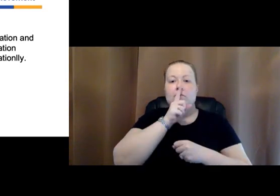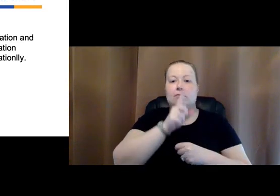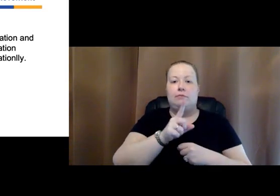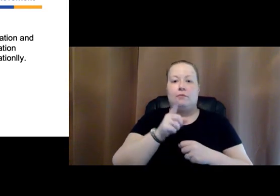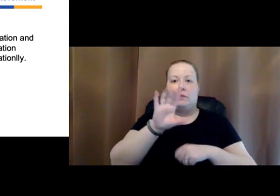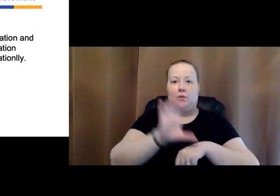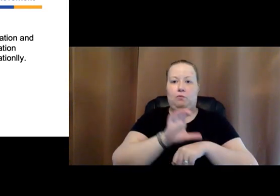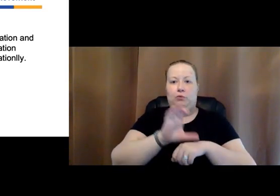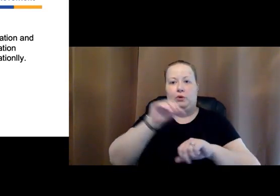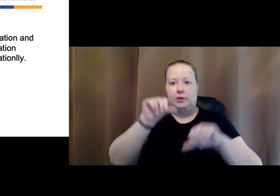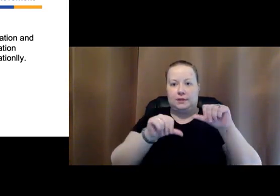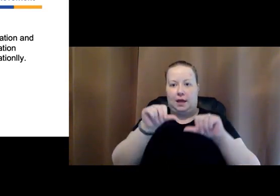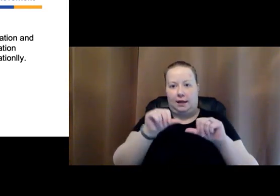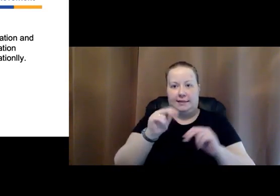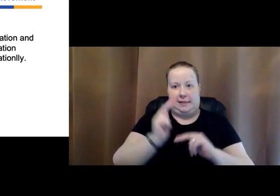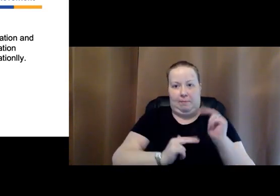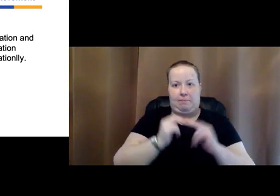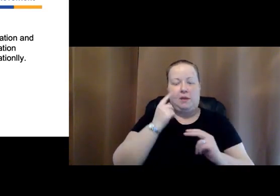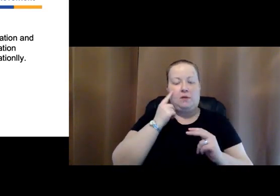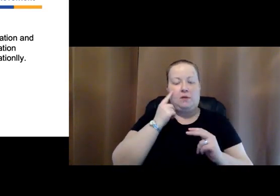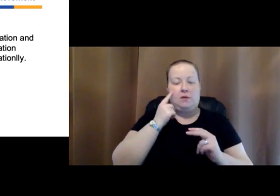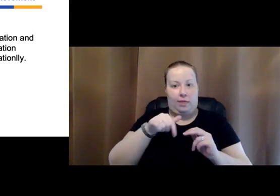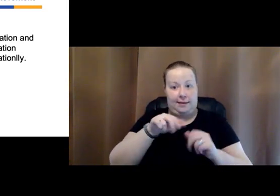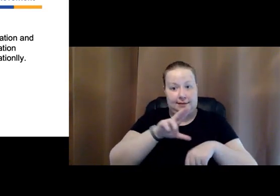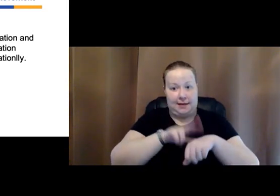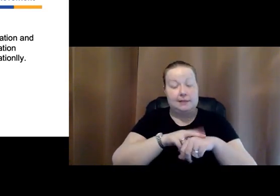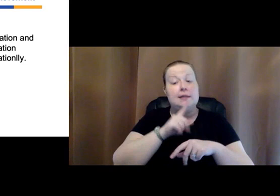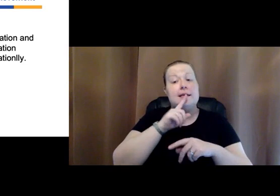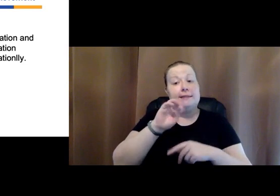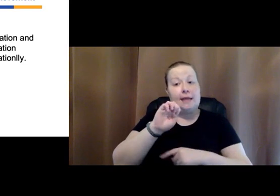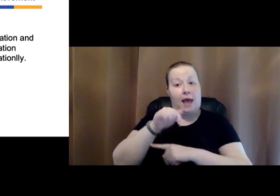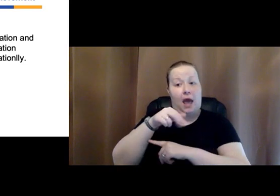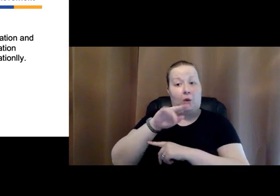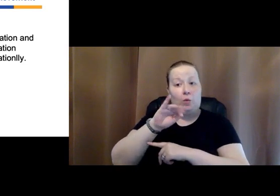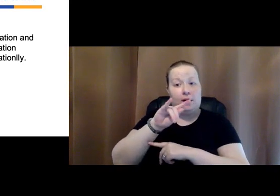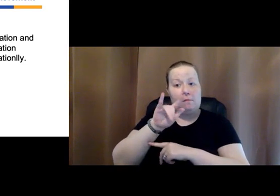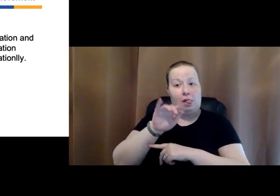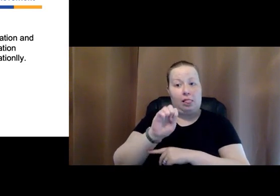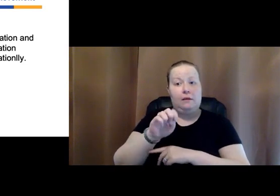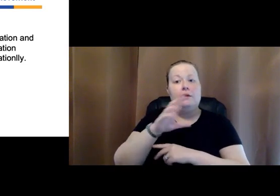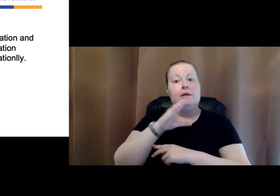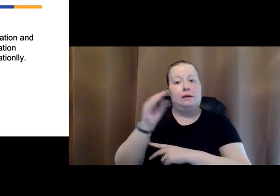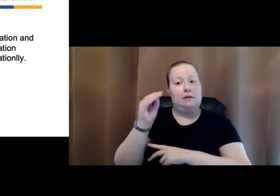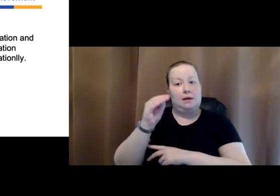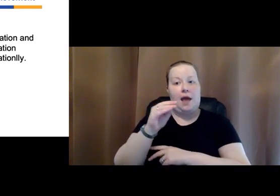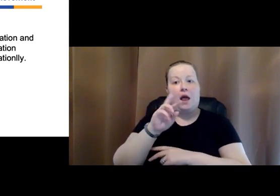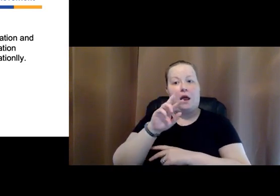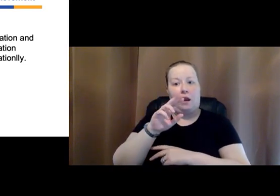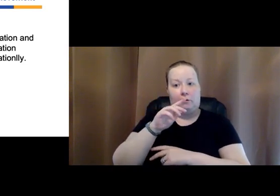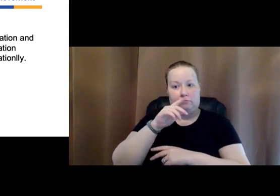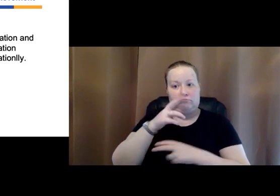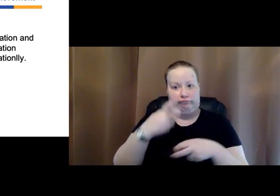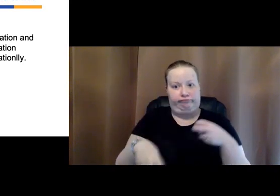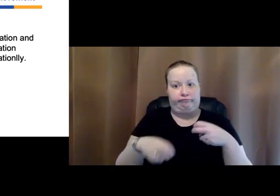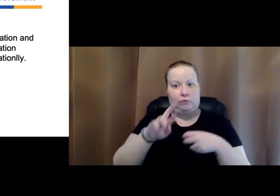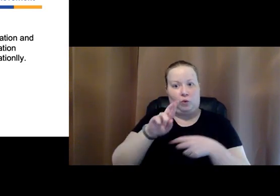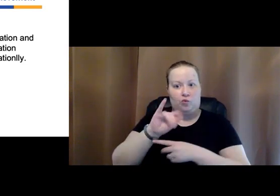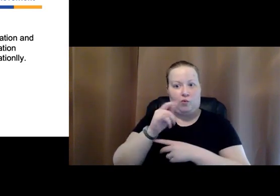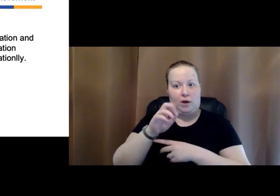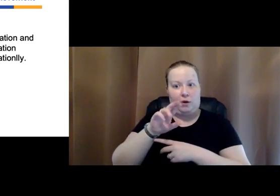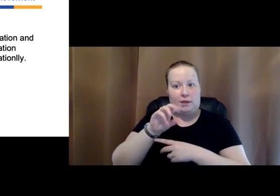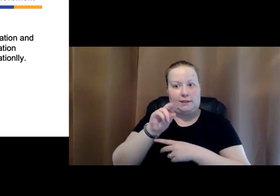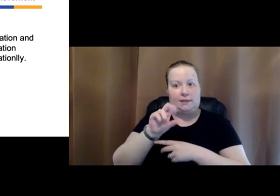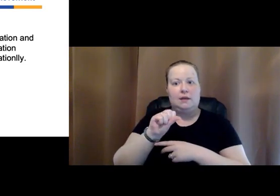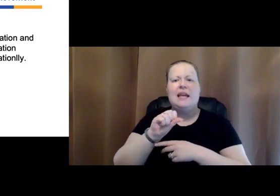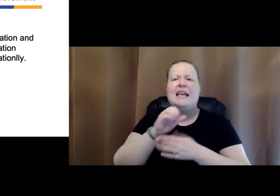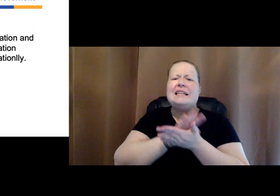that is built for this nation is equitable and rigorous. So it's wonderful to be like, oh, 1 million kids played